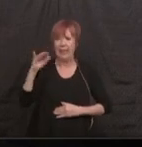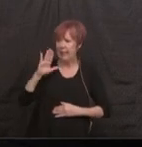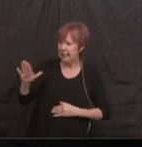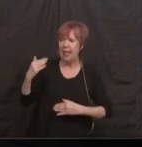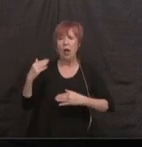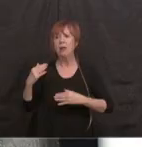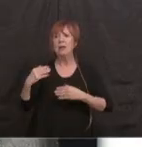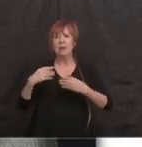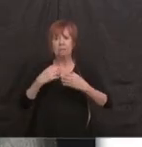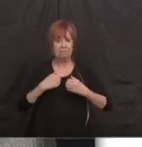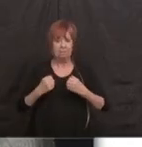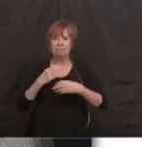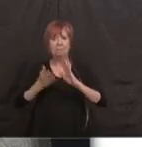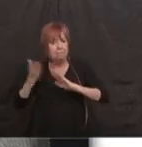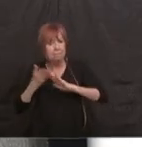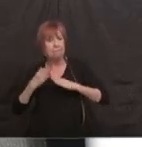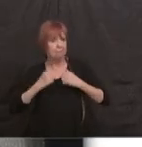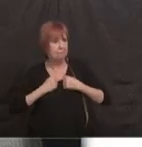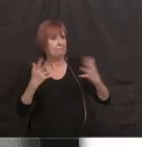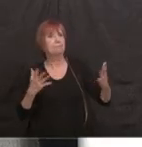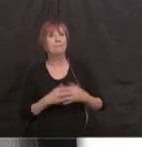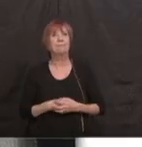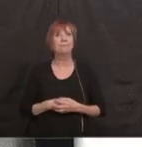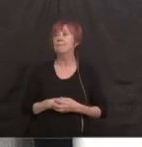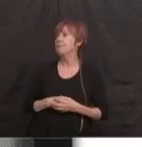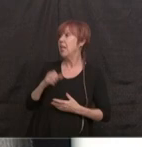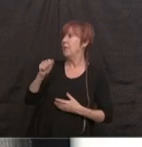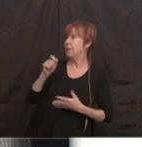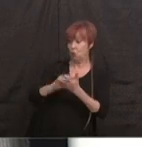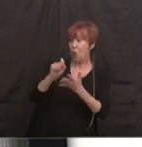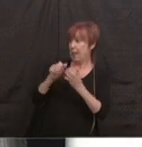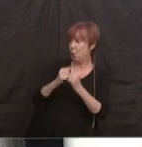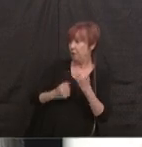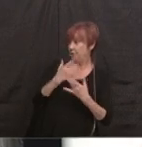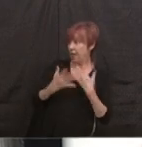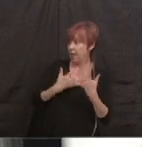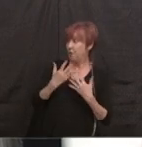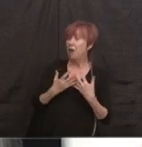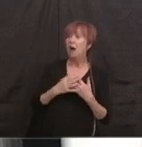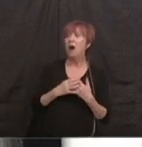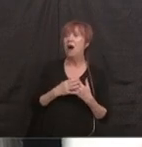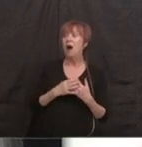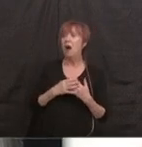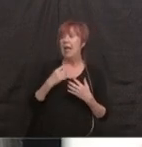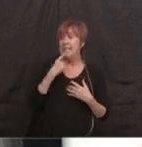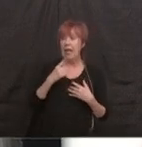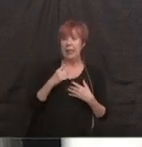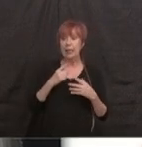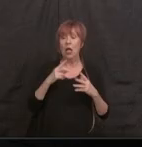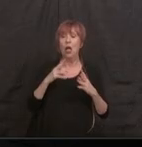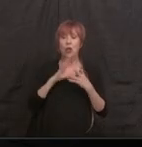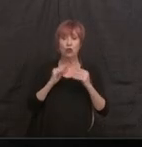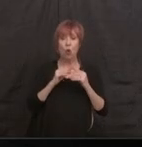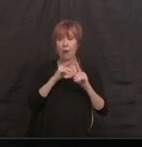So, you know, Writing with Fire, for example, telling the story of the Dalits from the perspective of the Dalits is, I'm